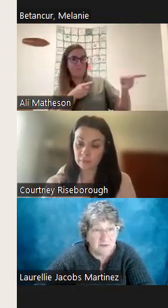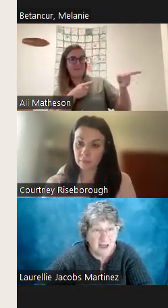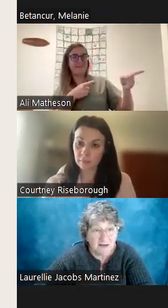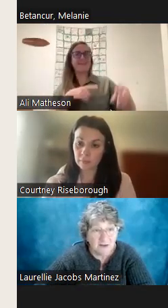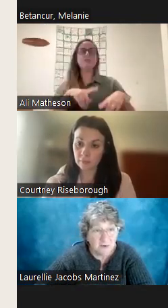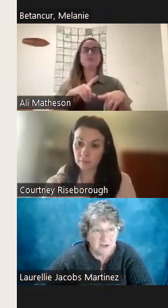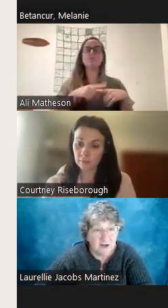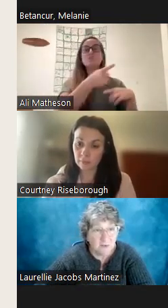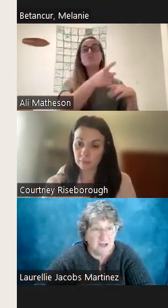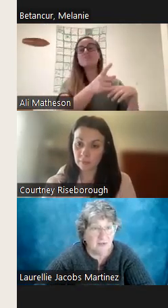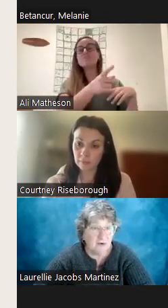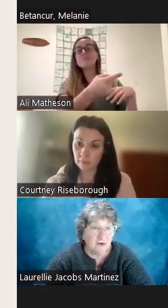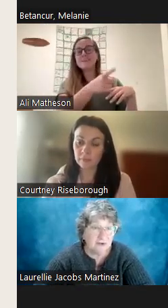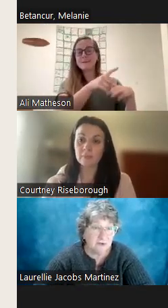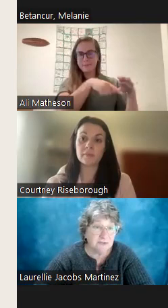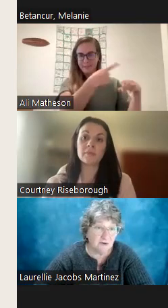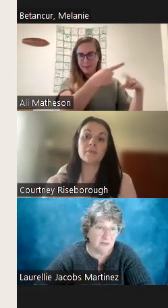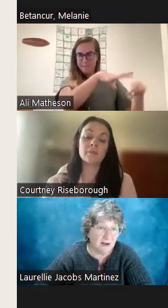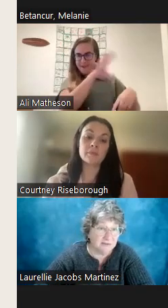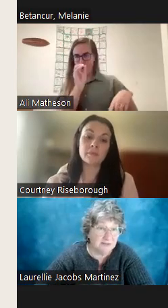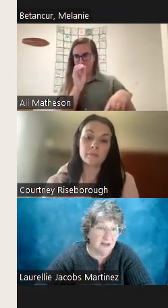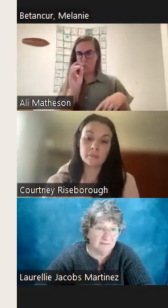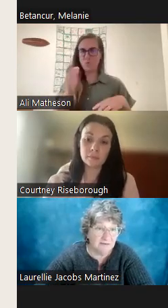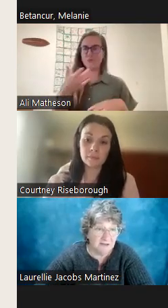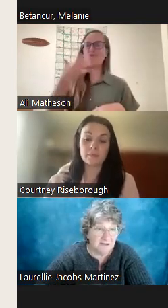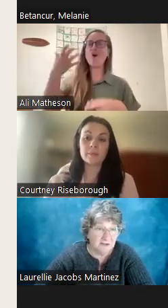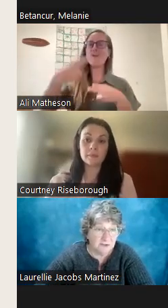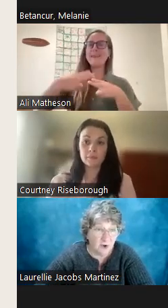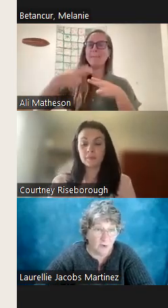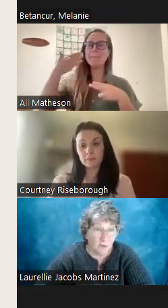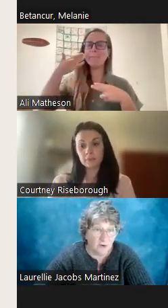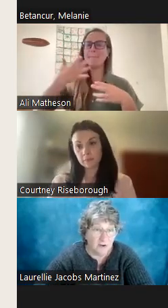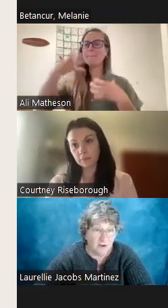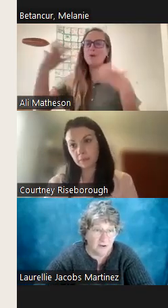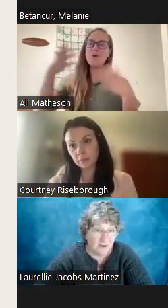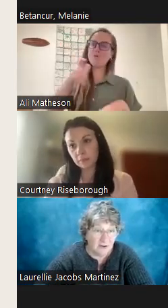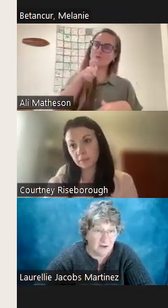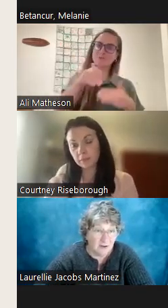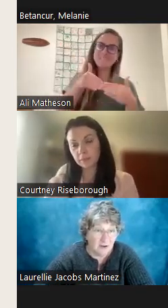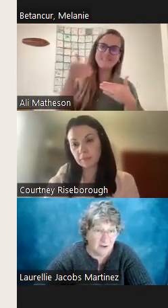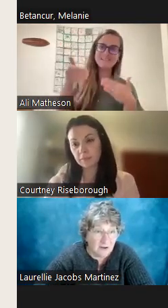one of them hadn't communicated with the other nurse who did know that I was deaf. So